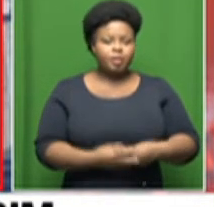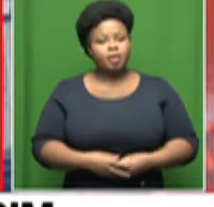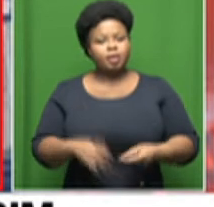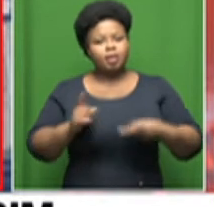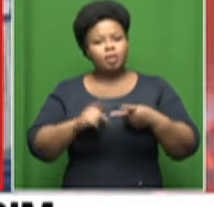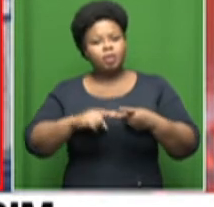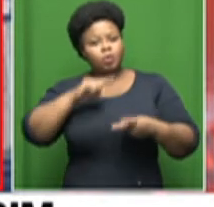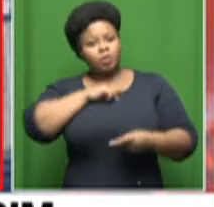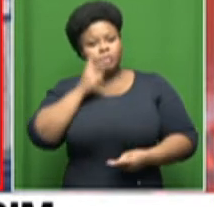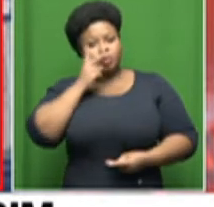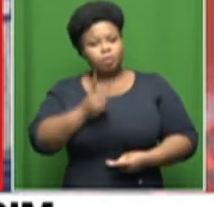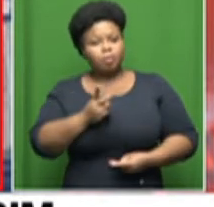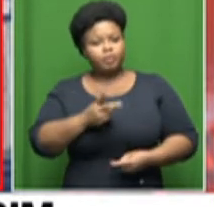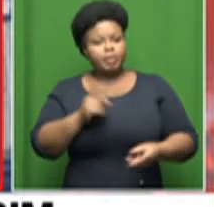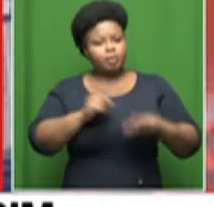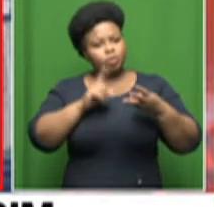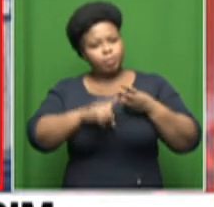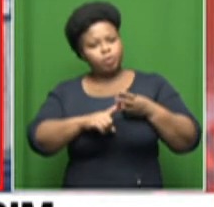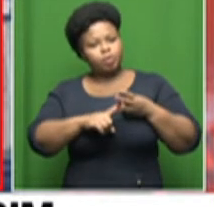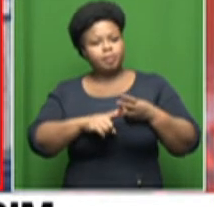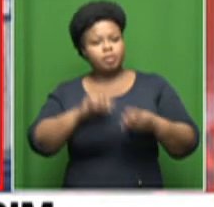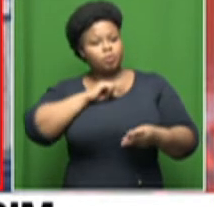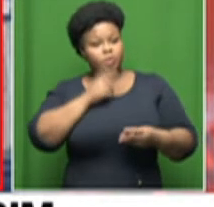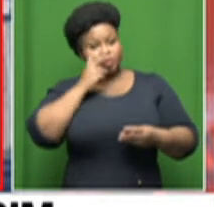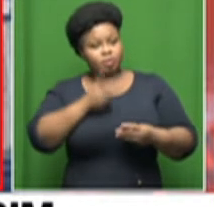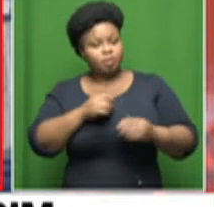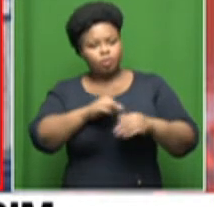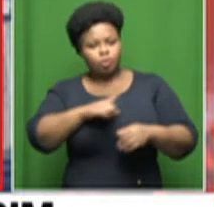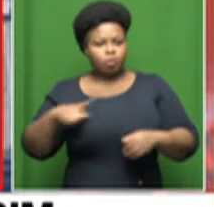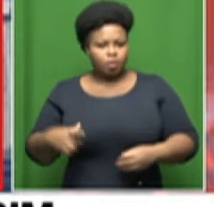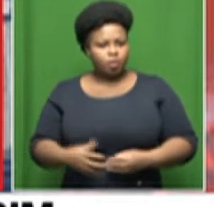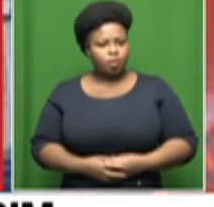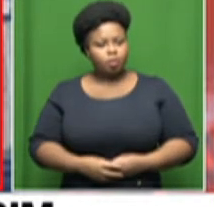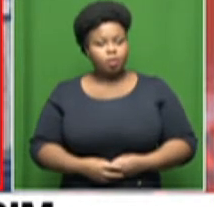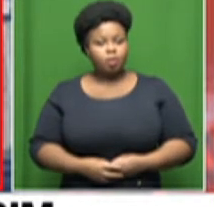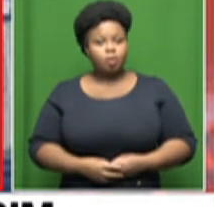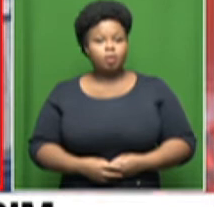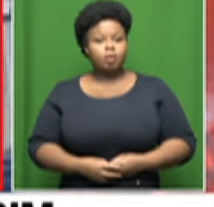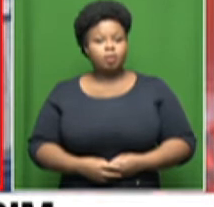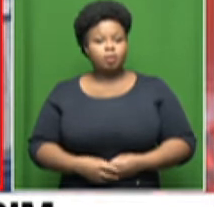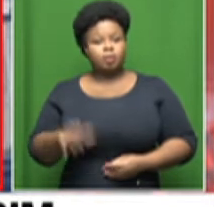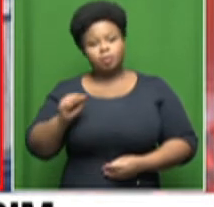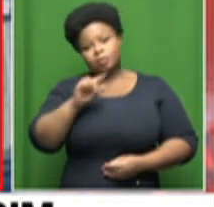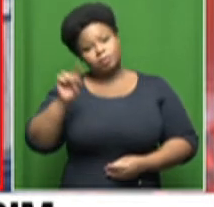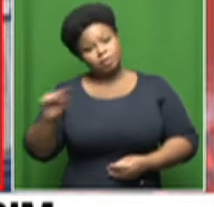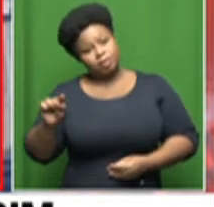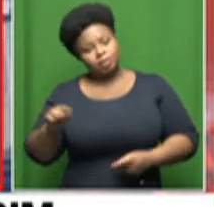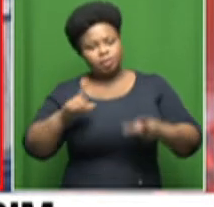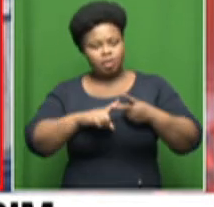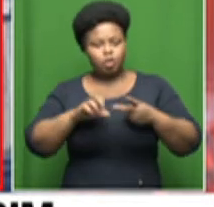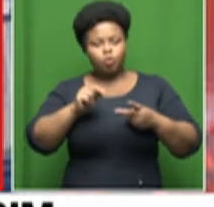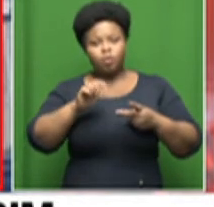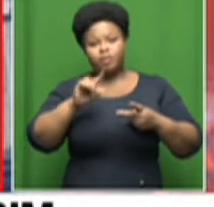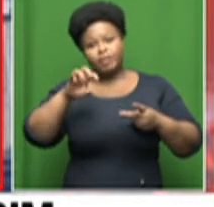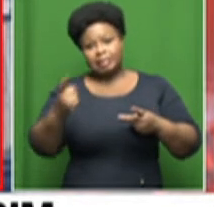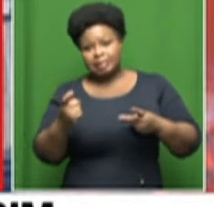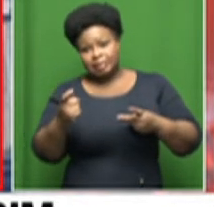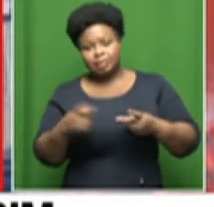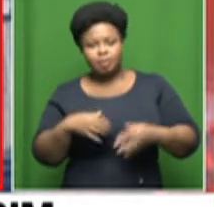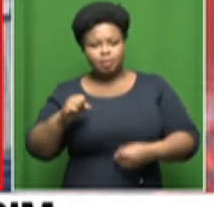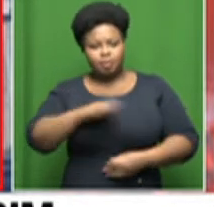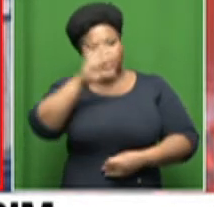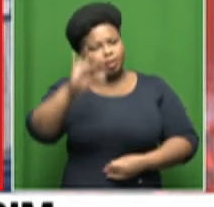to see emerging over time. That will take a little longer. The Astrazeneca and the Novovex trials in